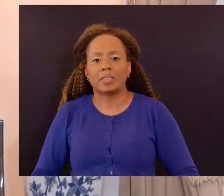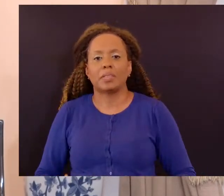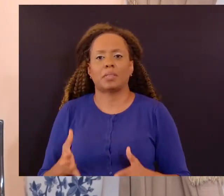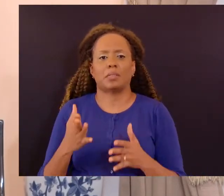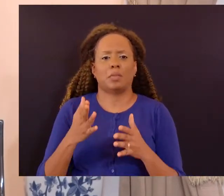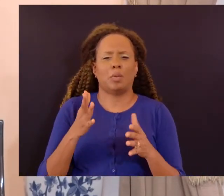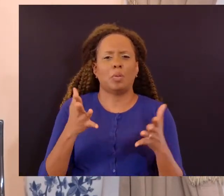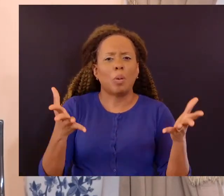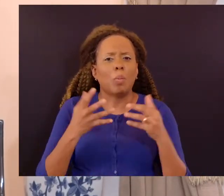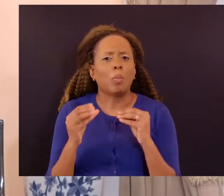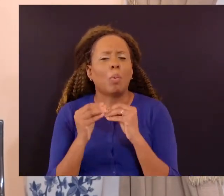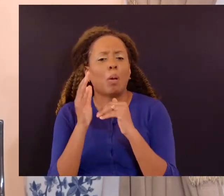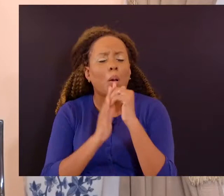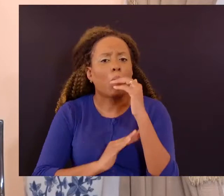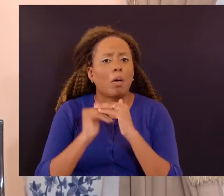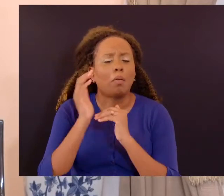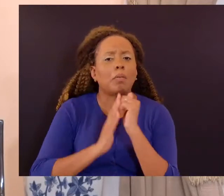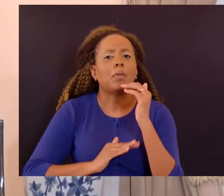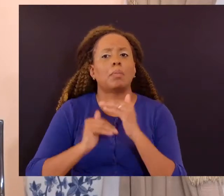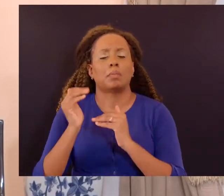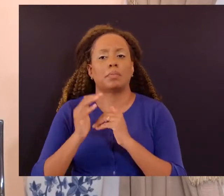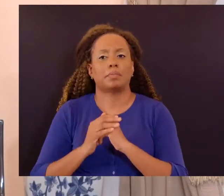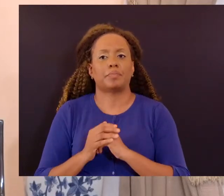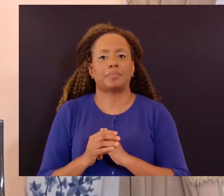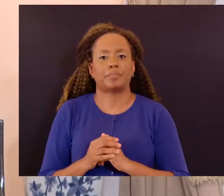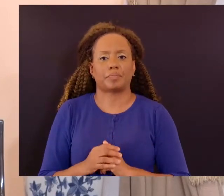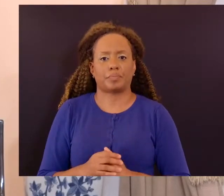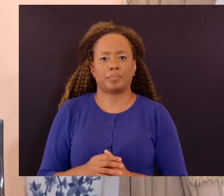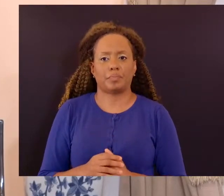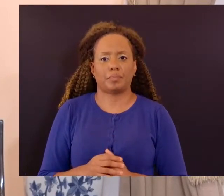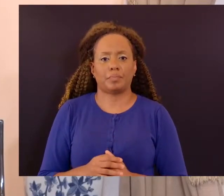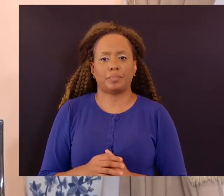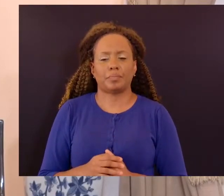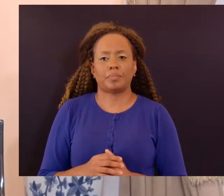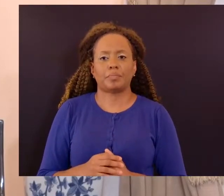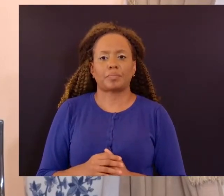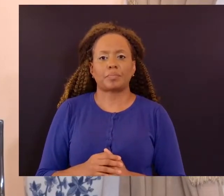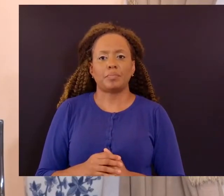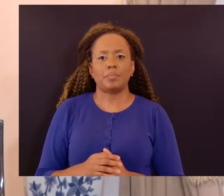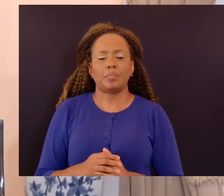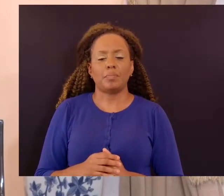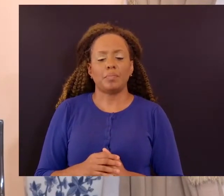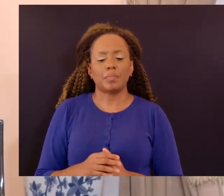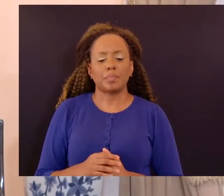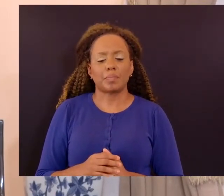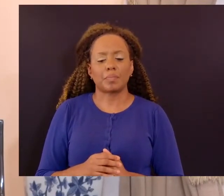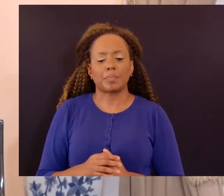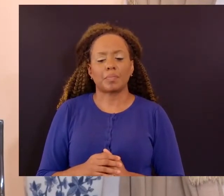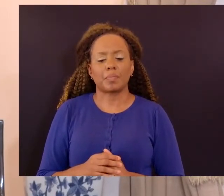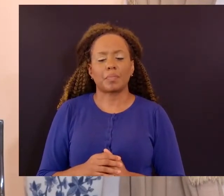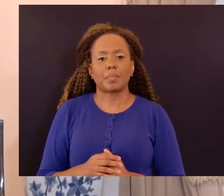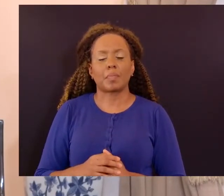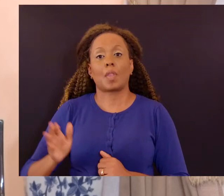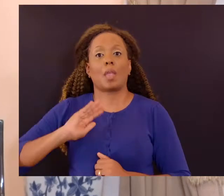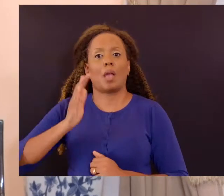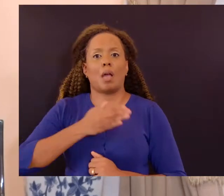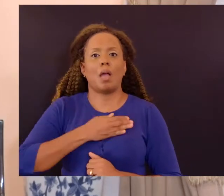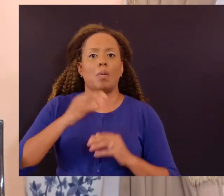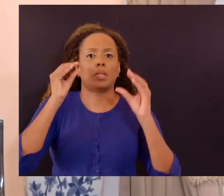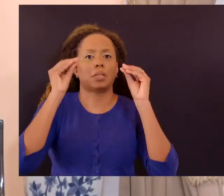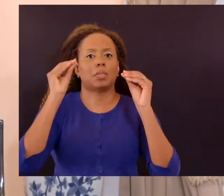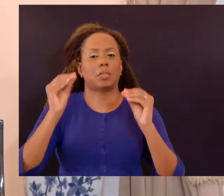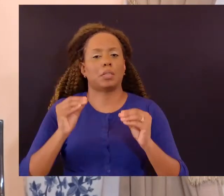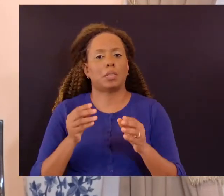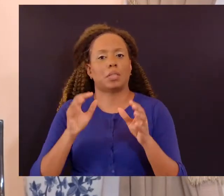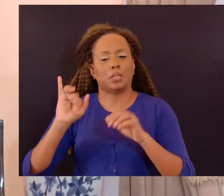the classroom. The truth of the matter is that without the appropriate monitoring and oversight of our teaching profession, sometimes